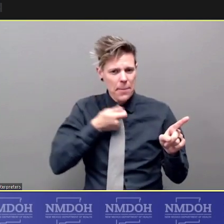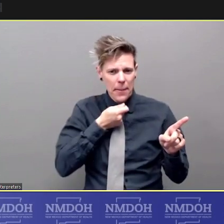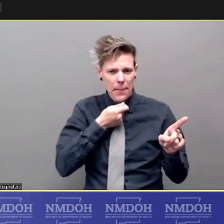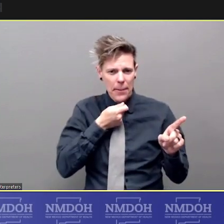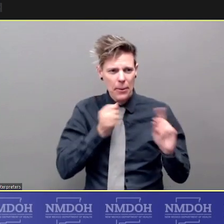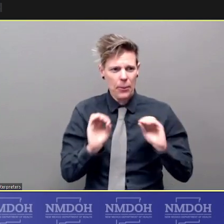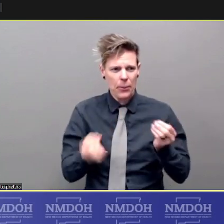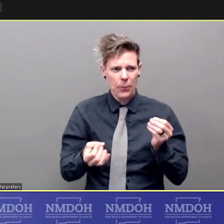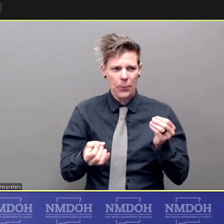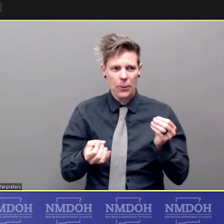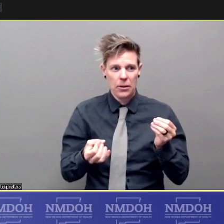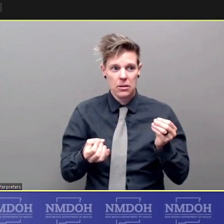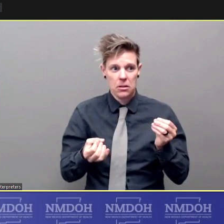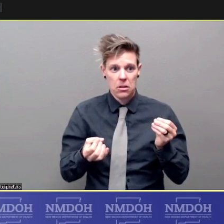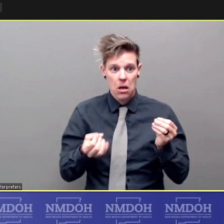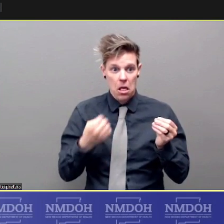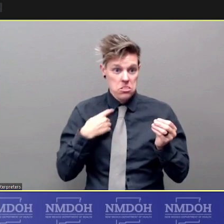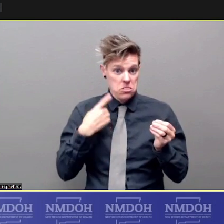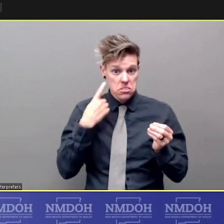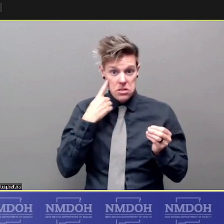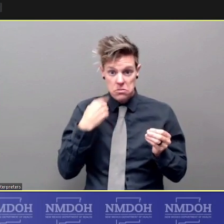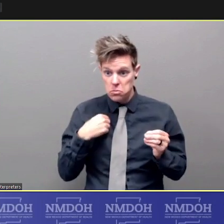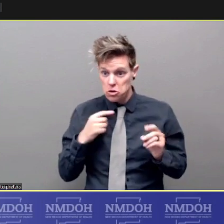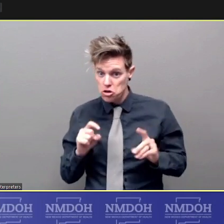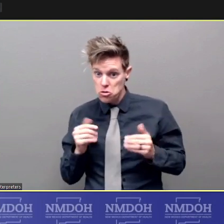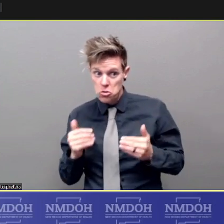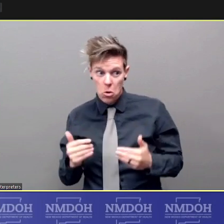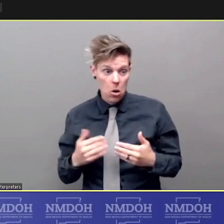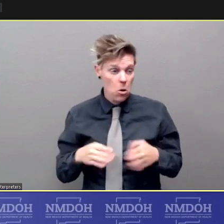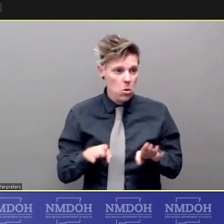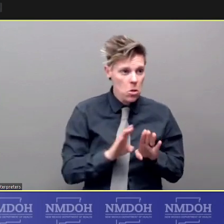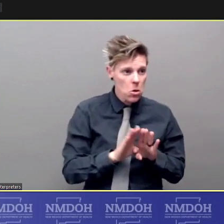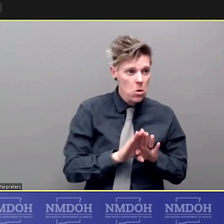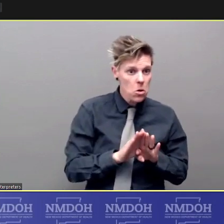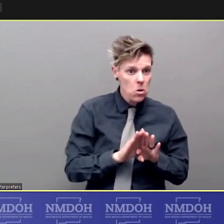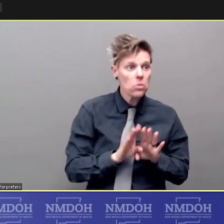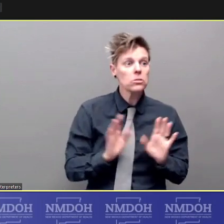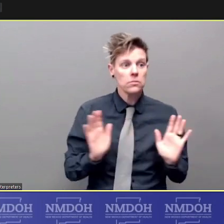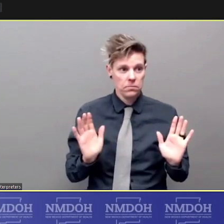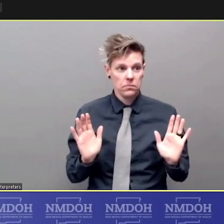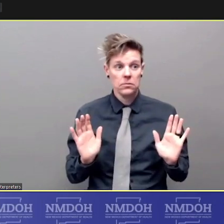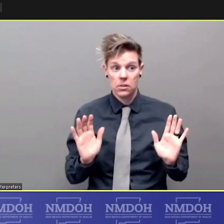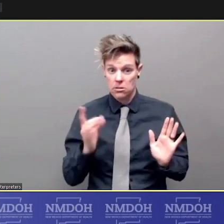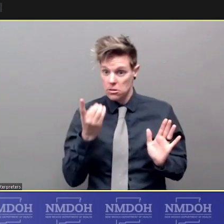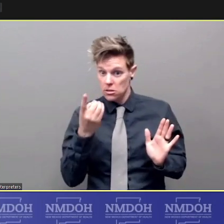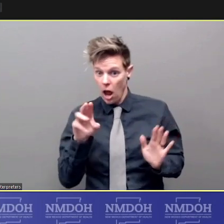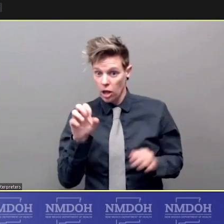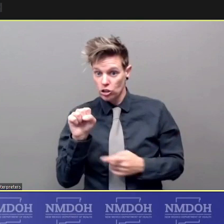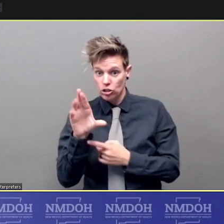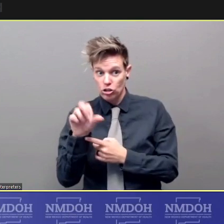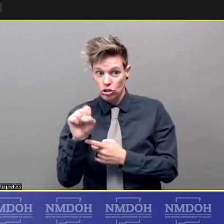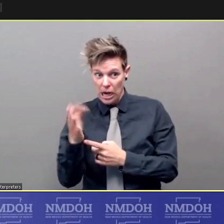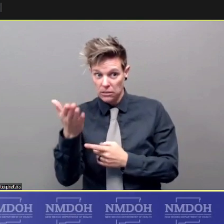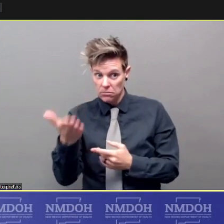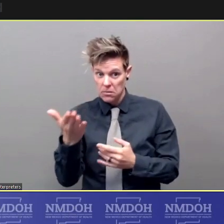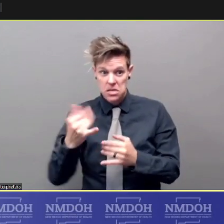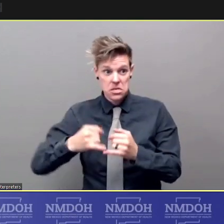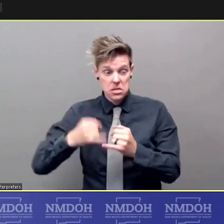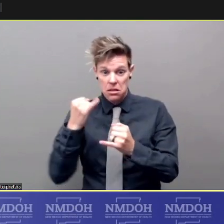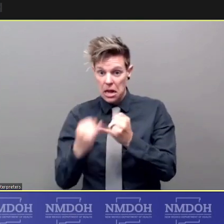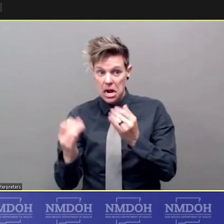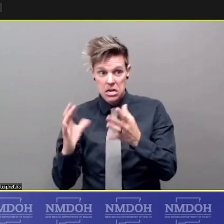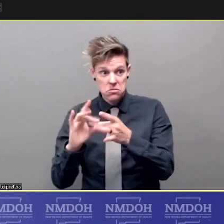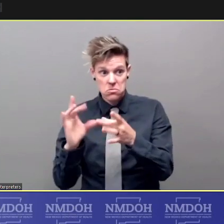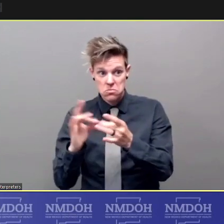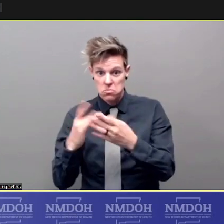there. Marion, yes. And Dr. Grace, I'll leave it to you, and Dr. Patahon and Dr. Duran for